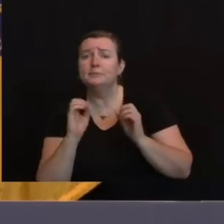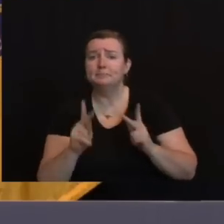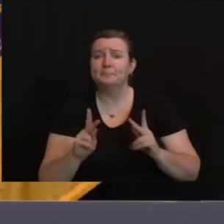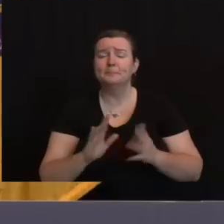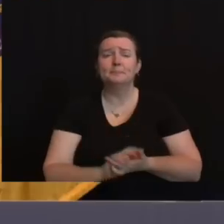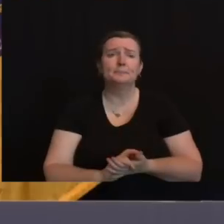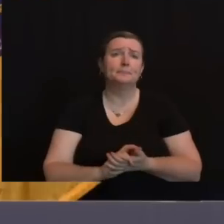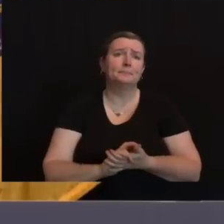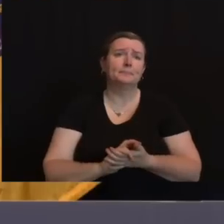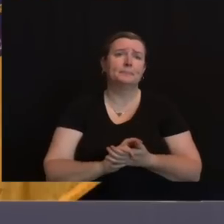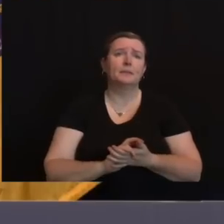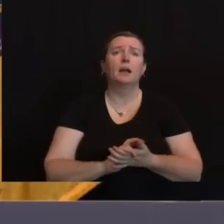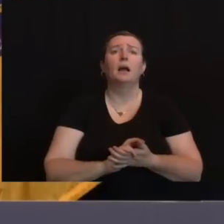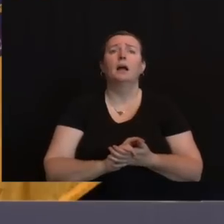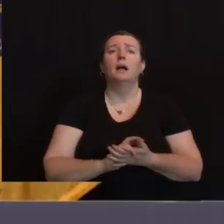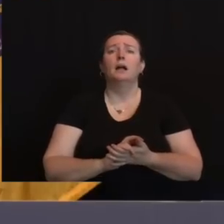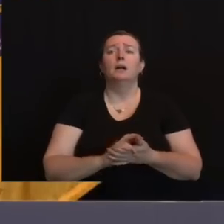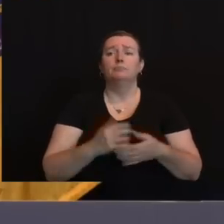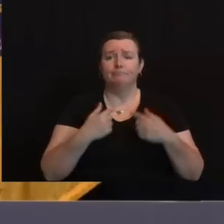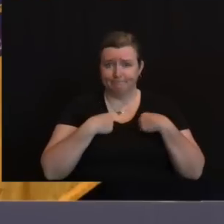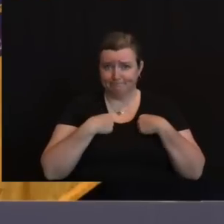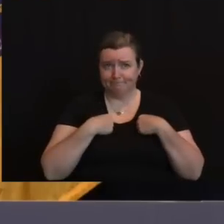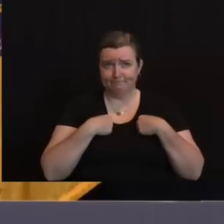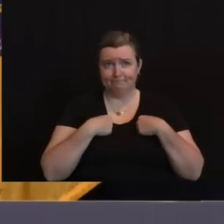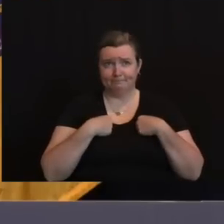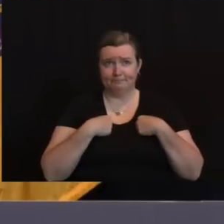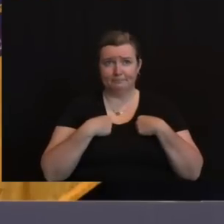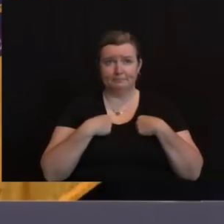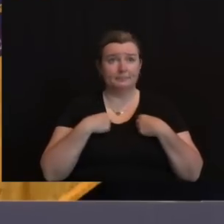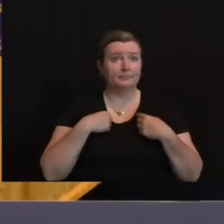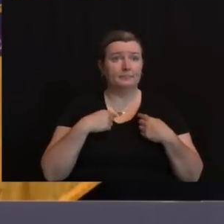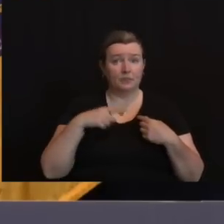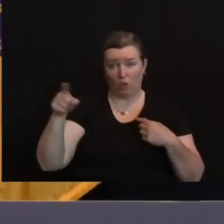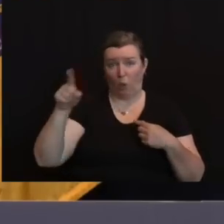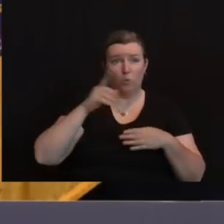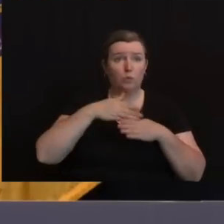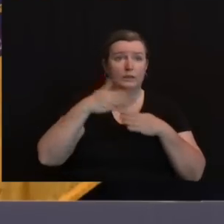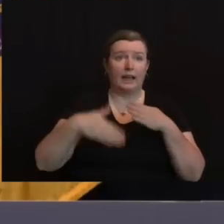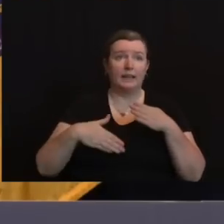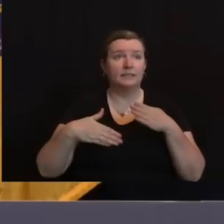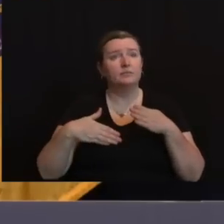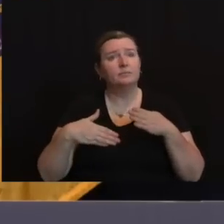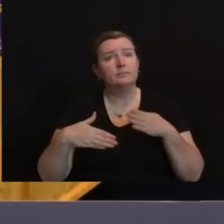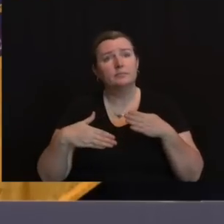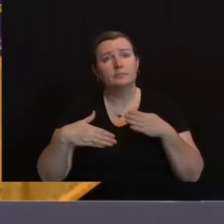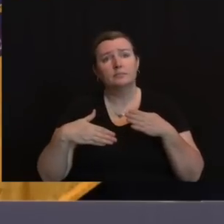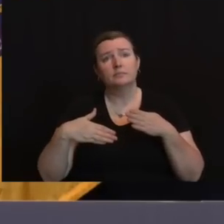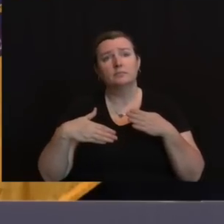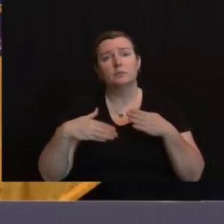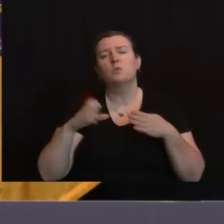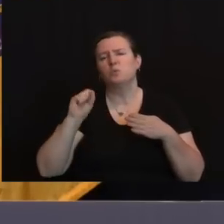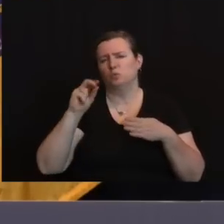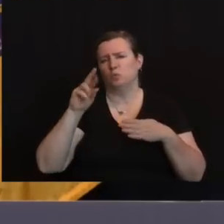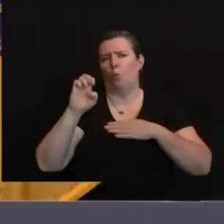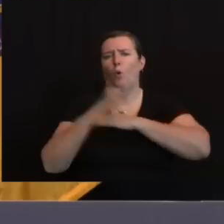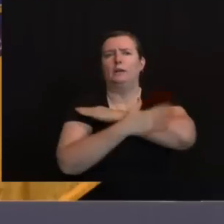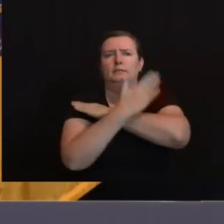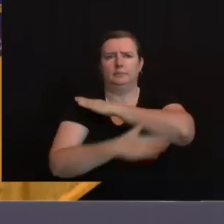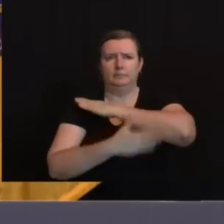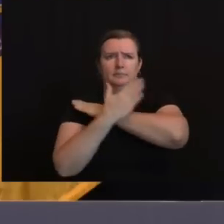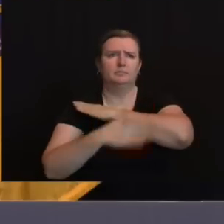I'm going to be on the shore for most of the weekend, hopefully doing some outdoor